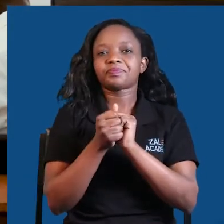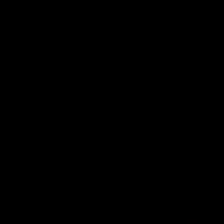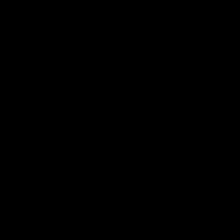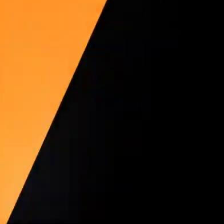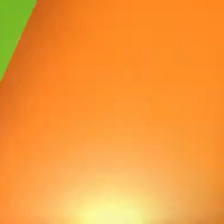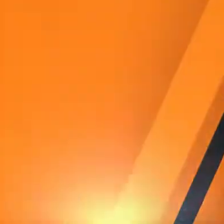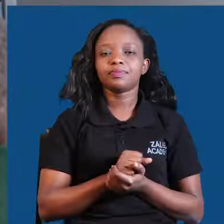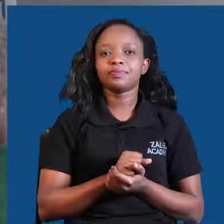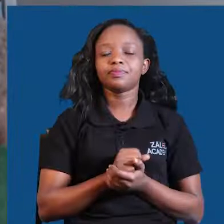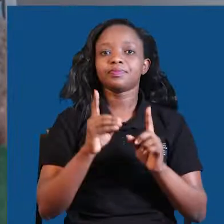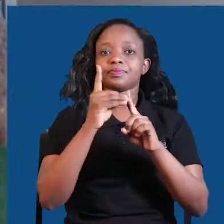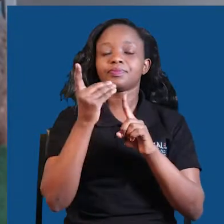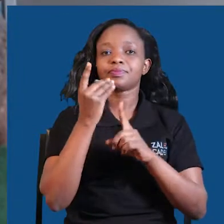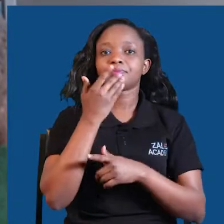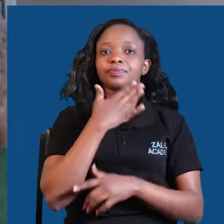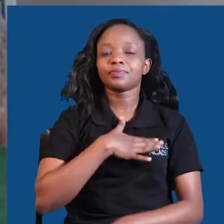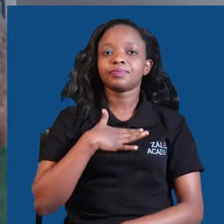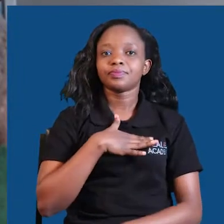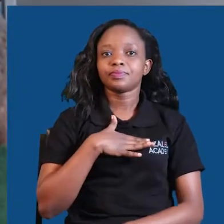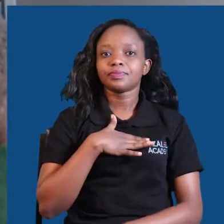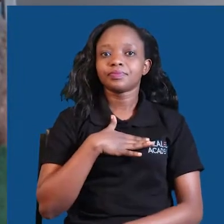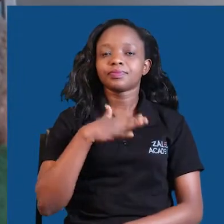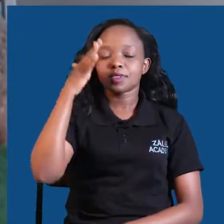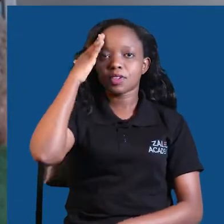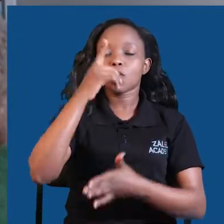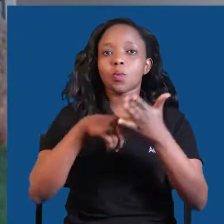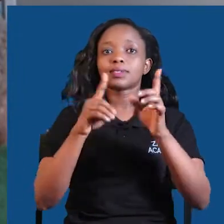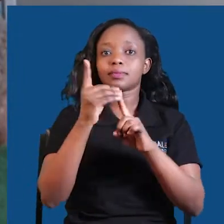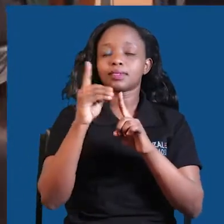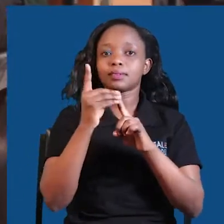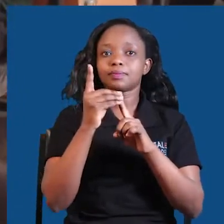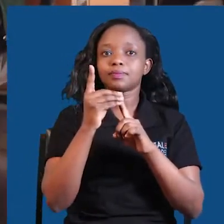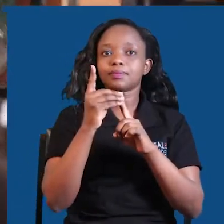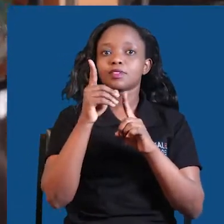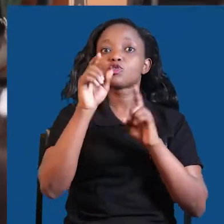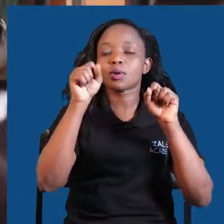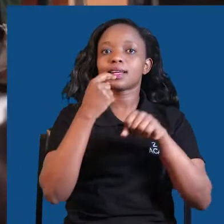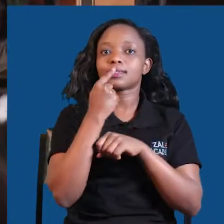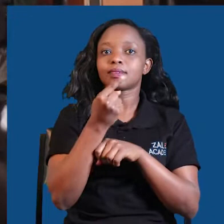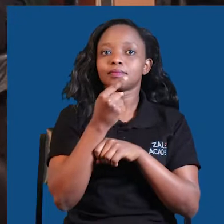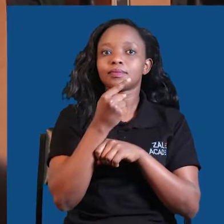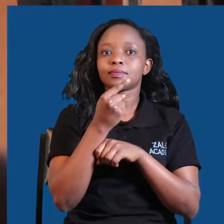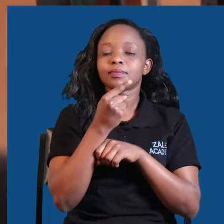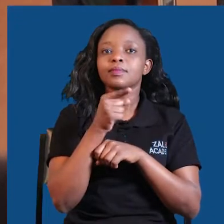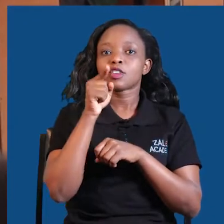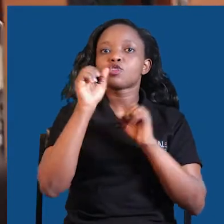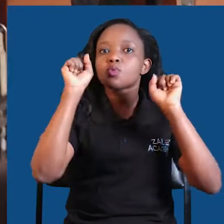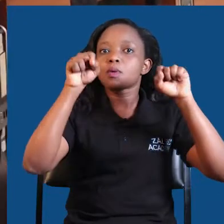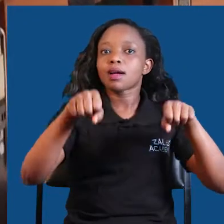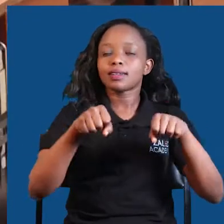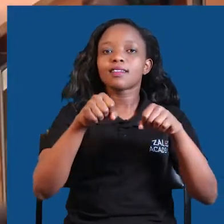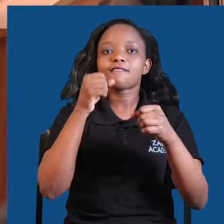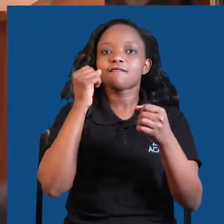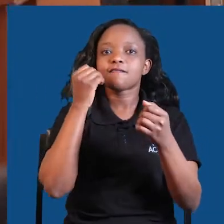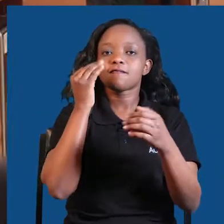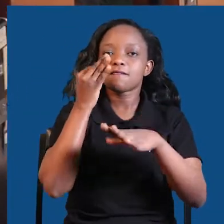reverse. So data science, but you know what is data? Who can tell me what is data? Yes, the facts that you can